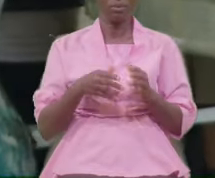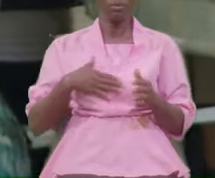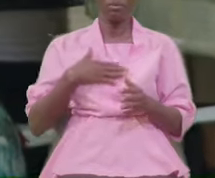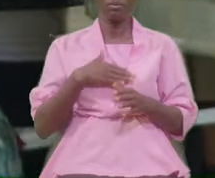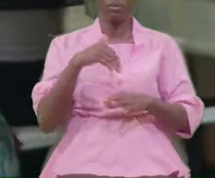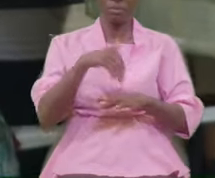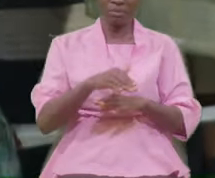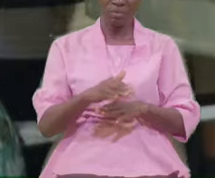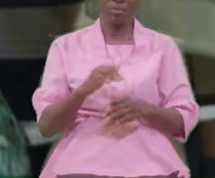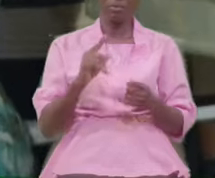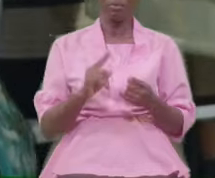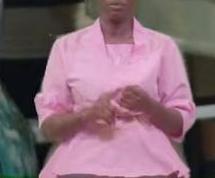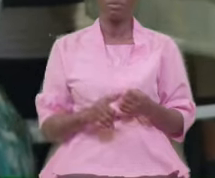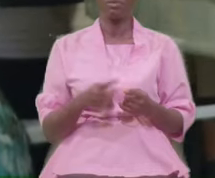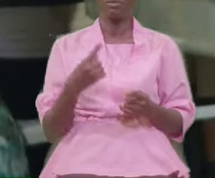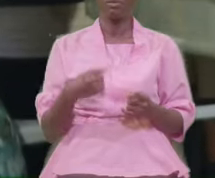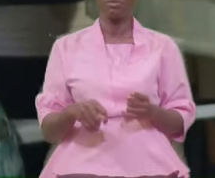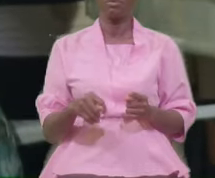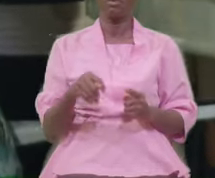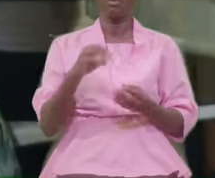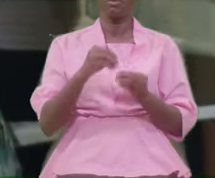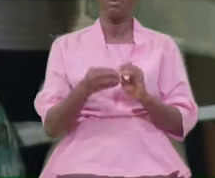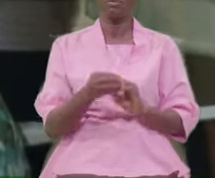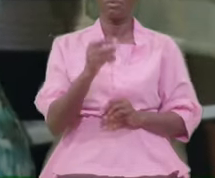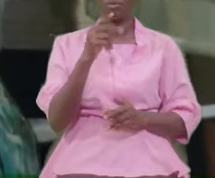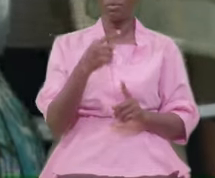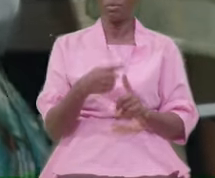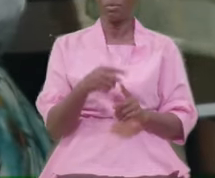to plus two 3